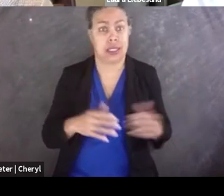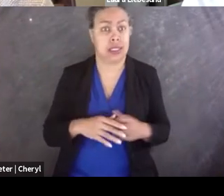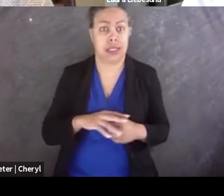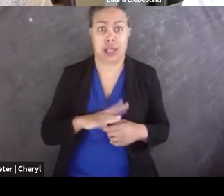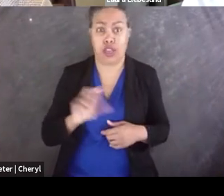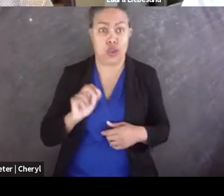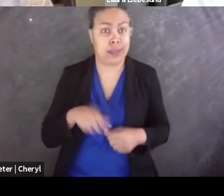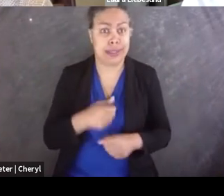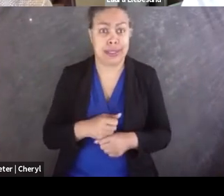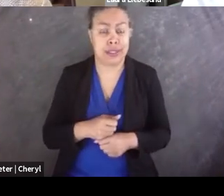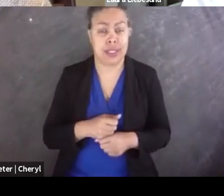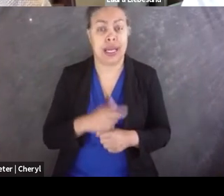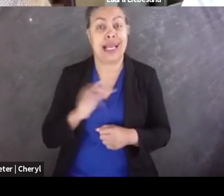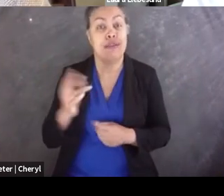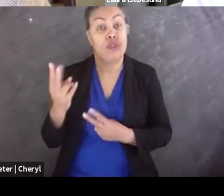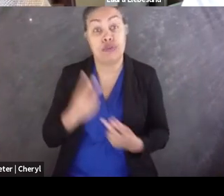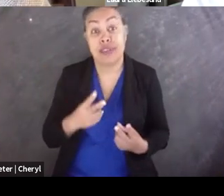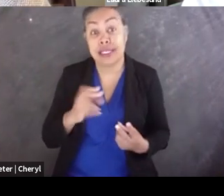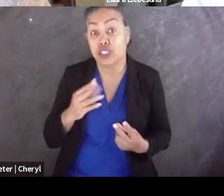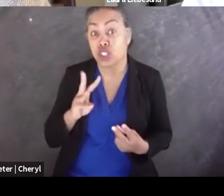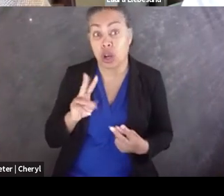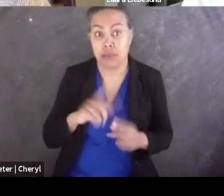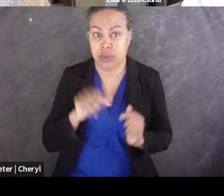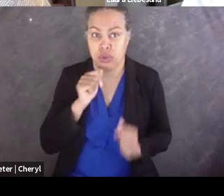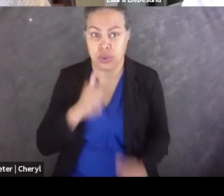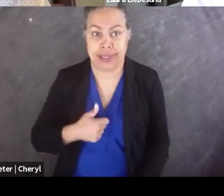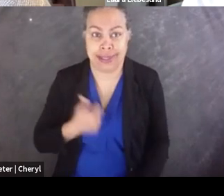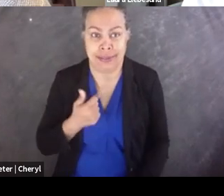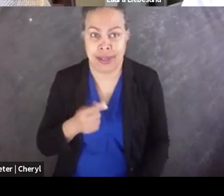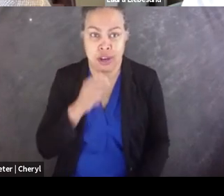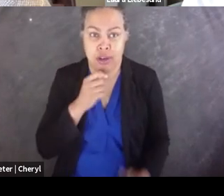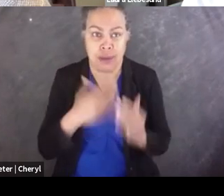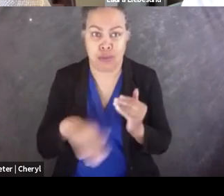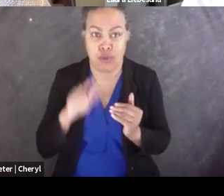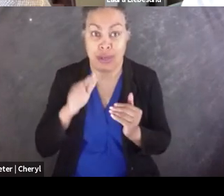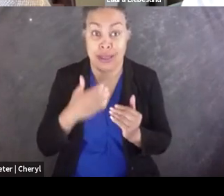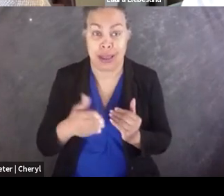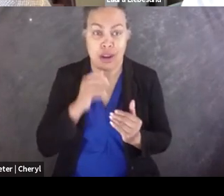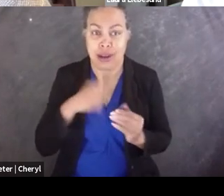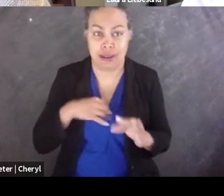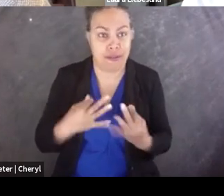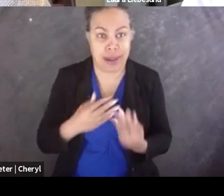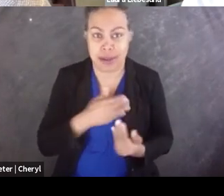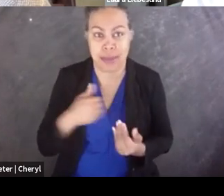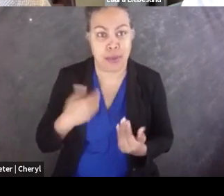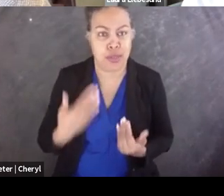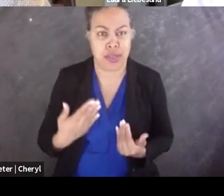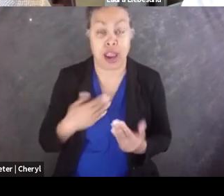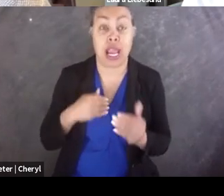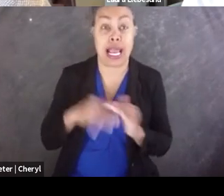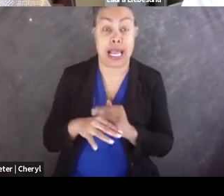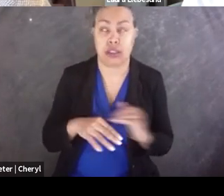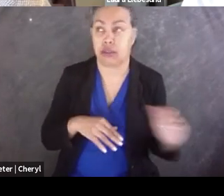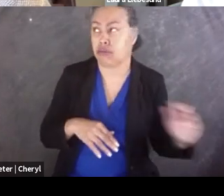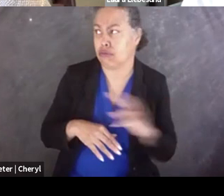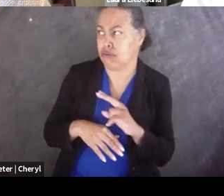really, if you were coming to Shaw and you didn't live in Shaw or have another have relatives or another reason to be coming to the neighborhood, the only reason you